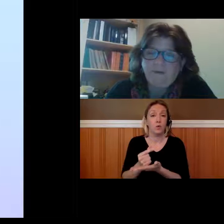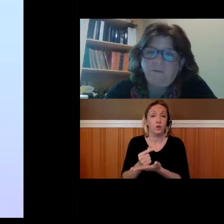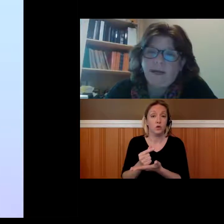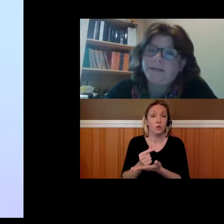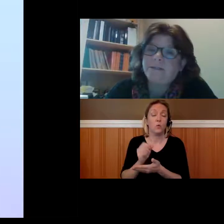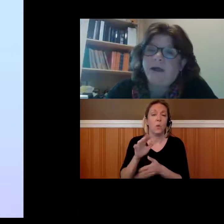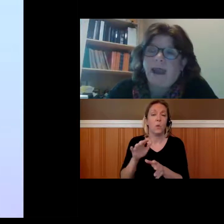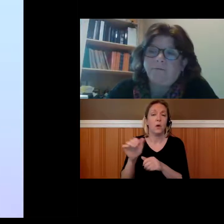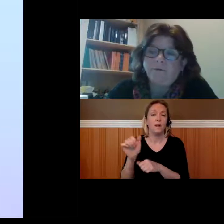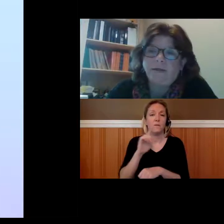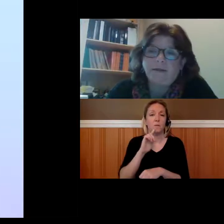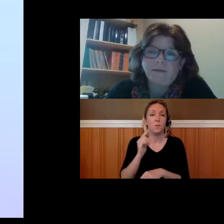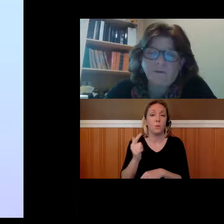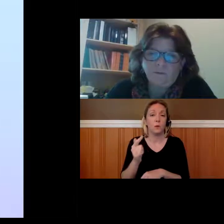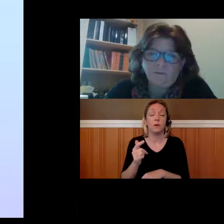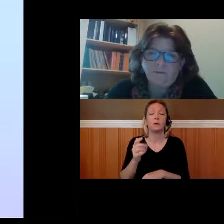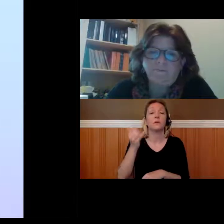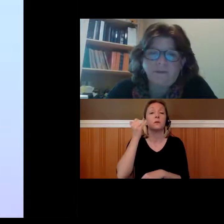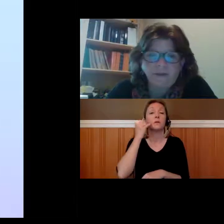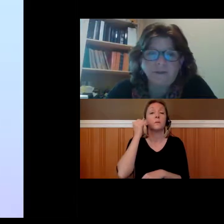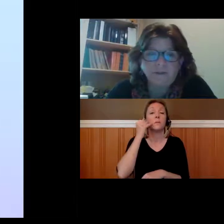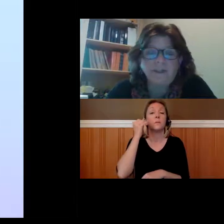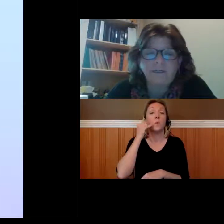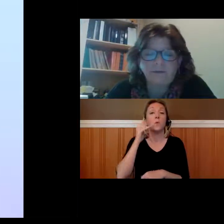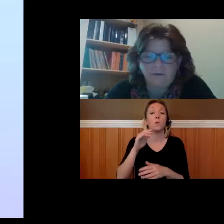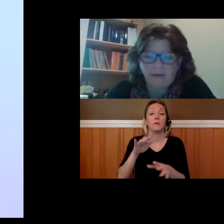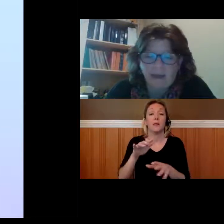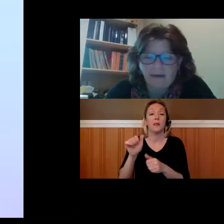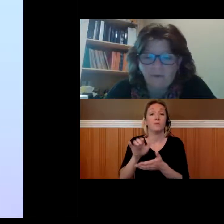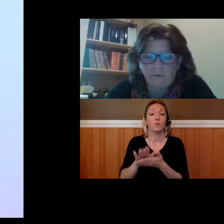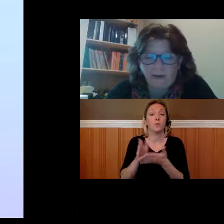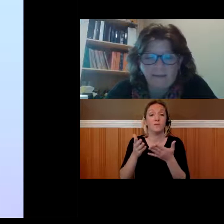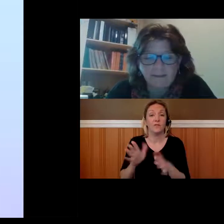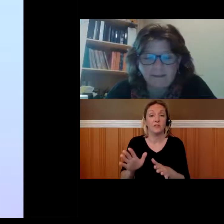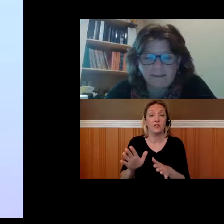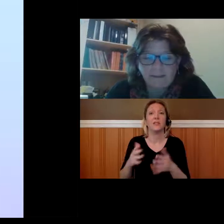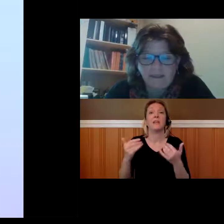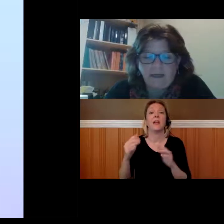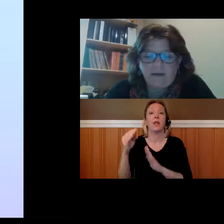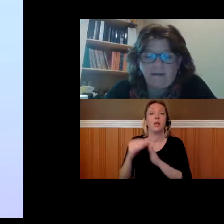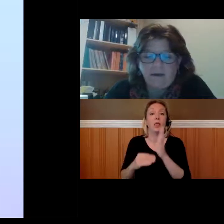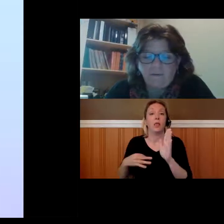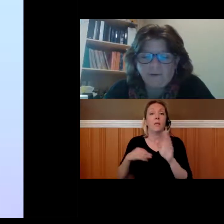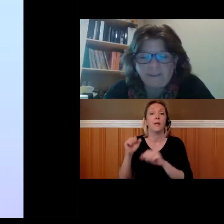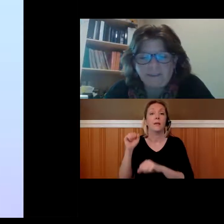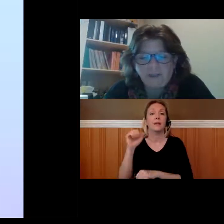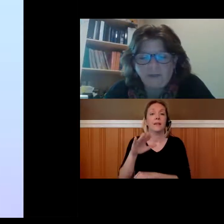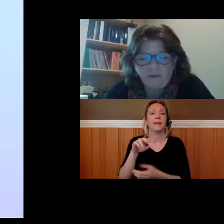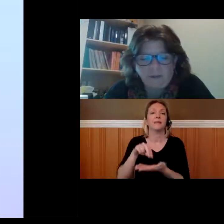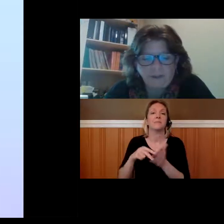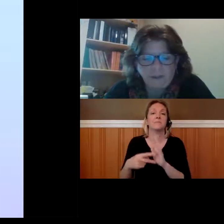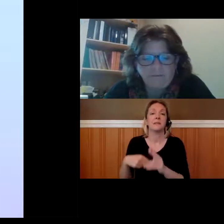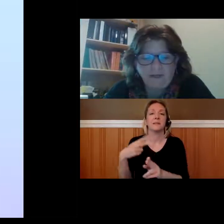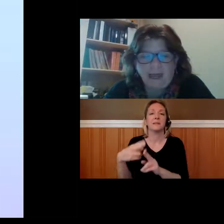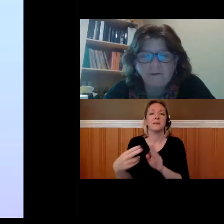wait until after they leave school, then there's a good chance they're going to be added to a waiting list. The Governor's Transitioning Youth